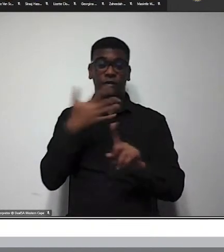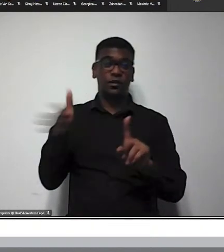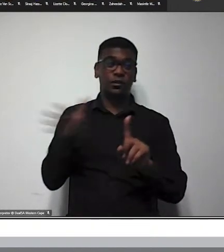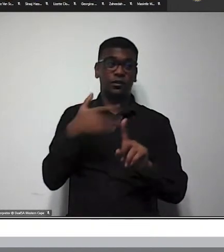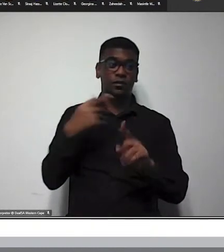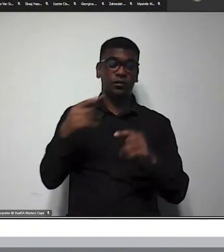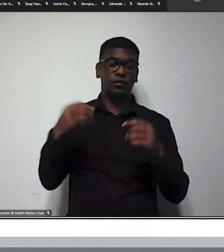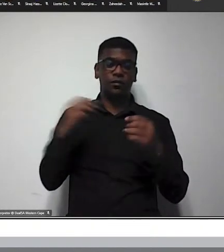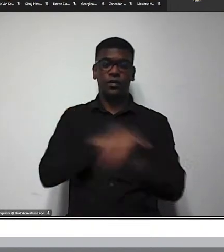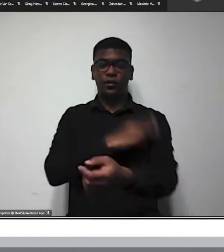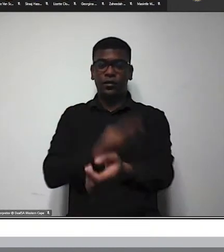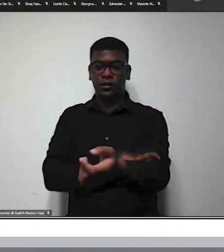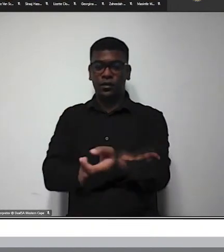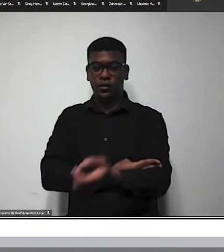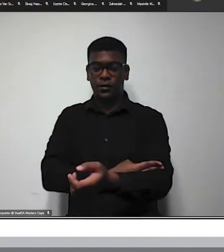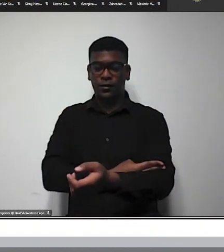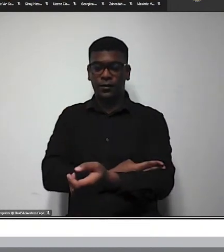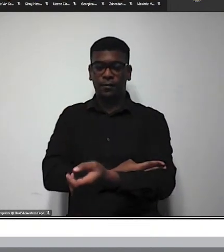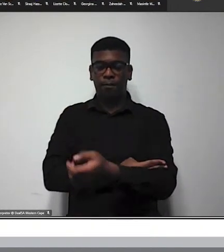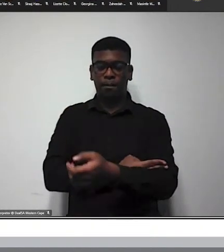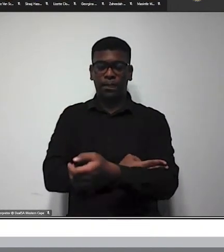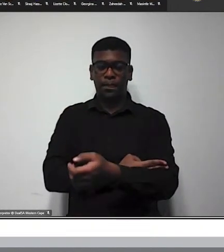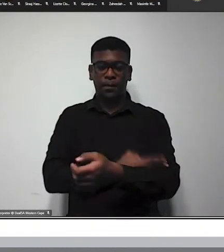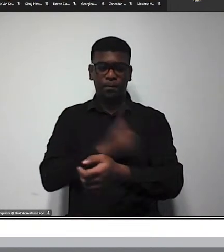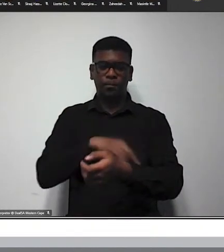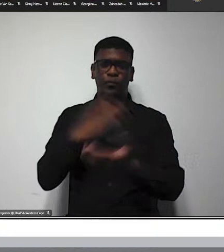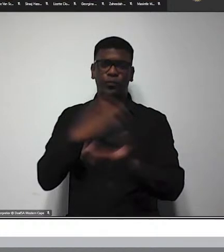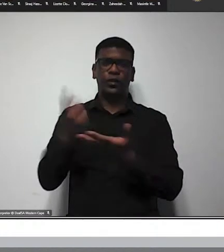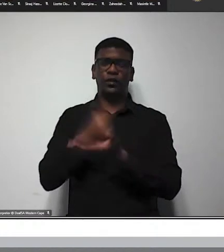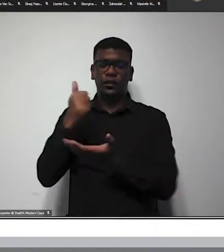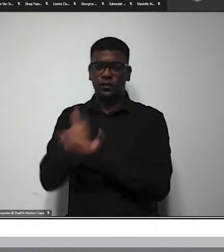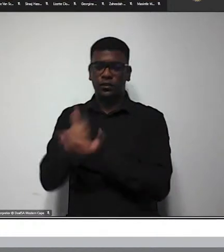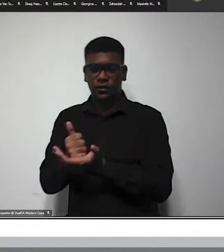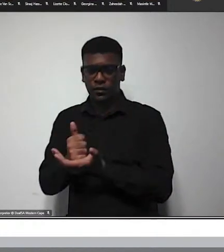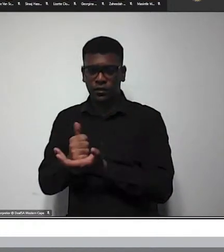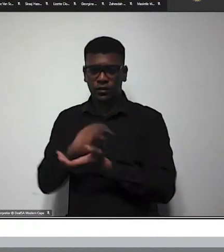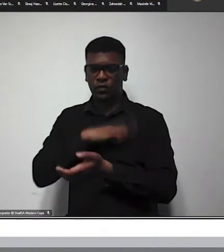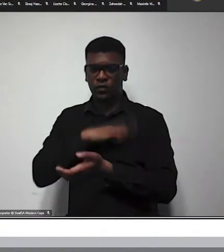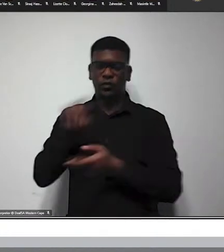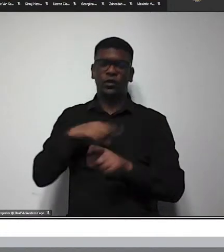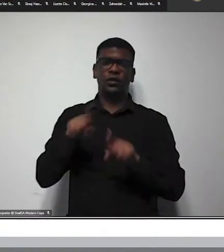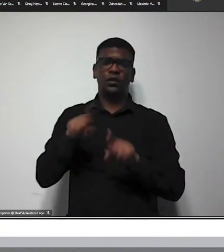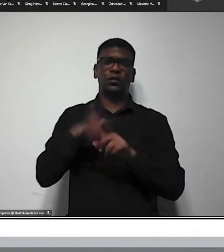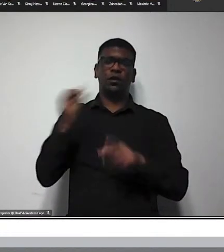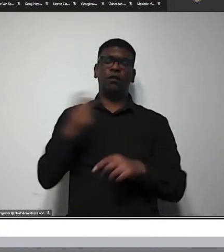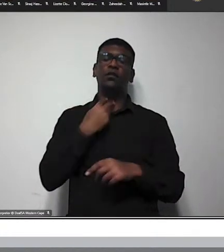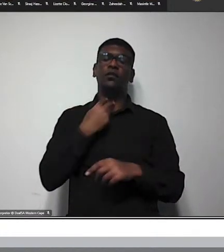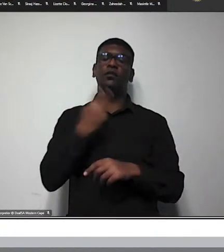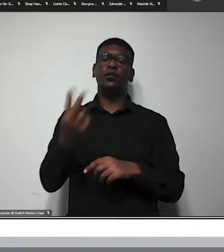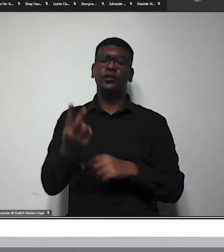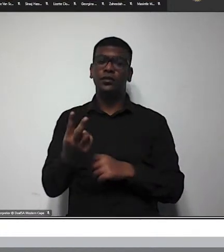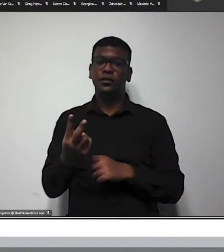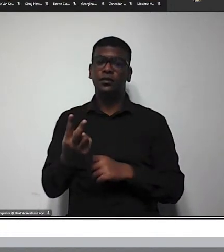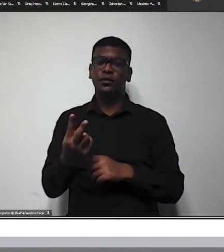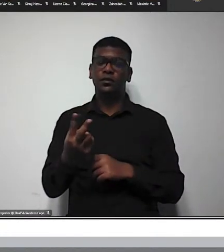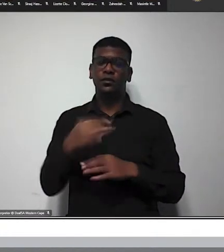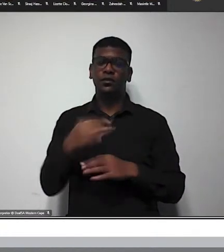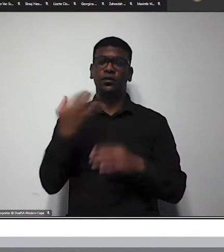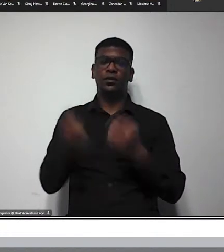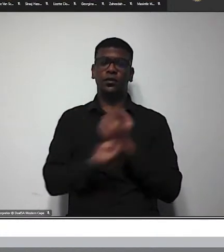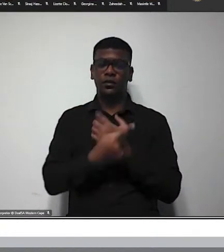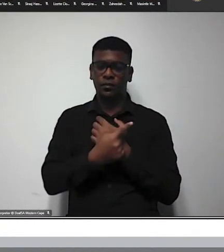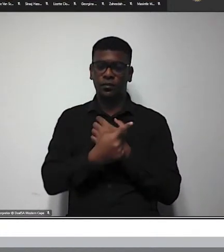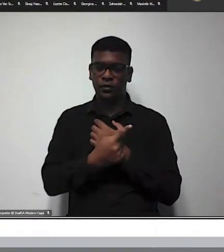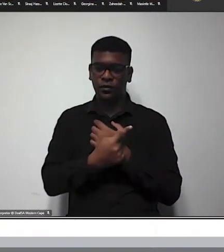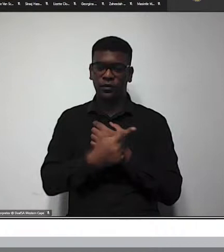actually get that particular seat, so that we can also have you know, a voice in terms of what might happen. That will